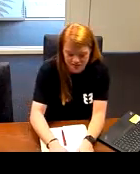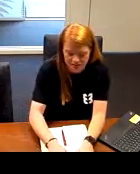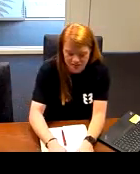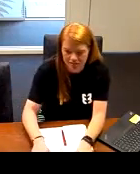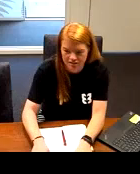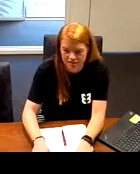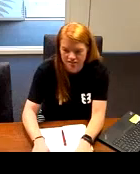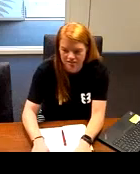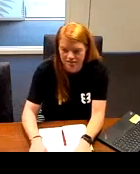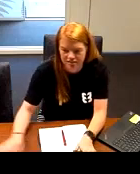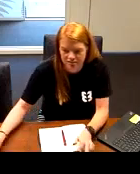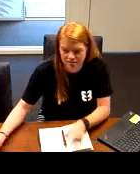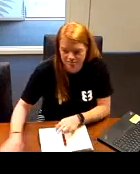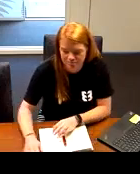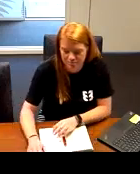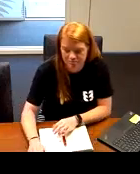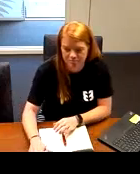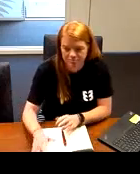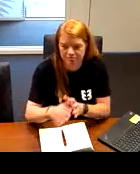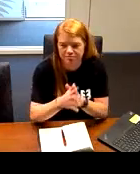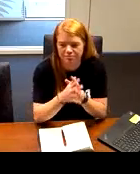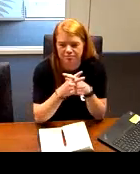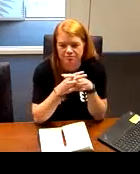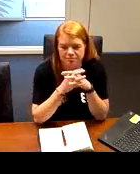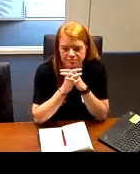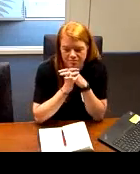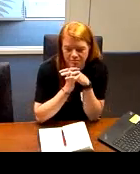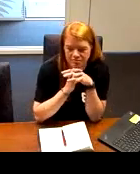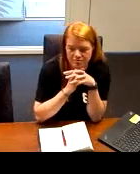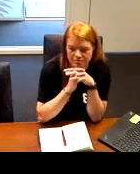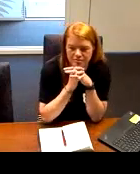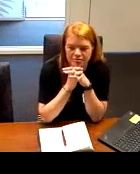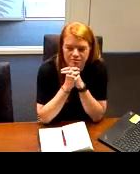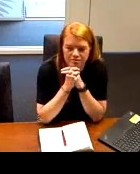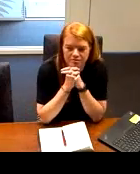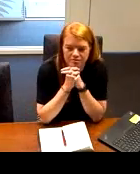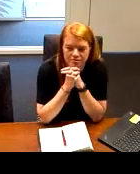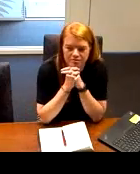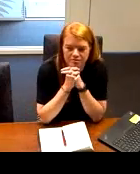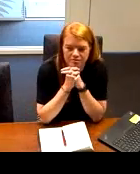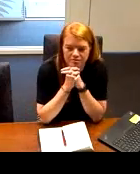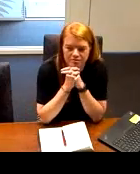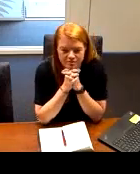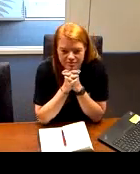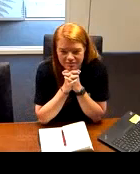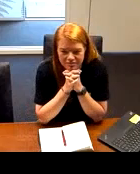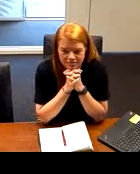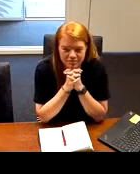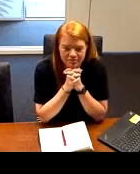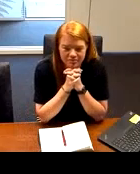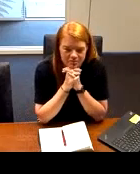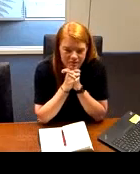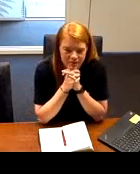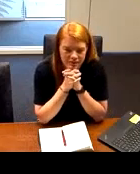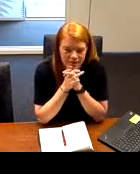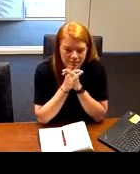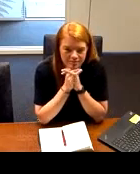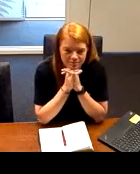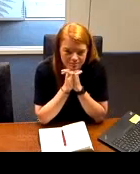Big ears for echolocation. You can see the little short tail. They got very sharp